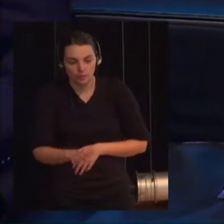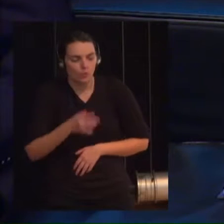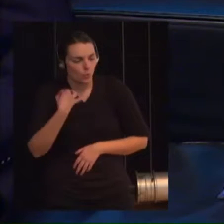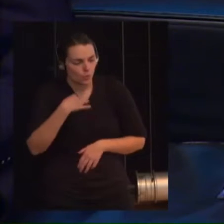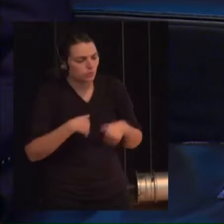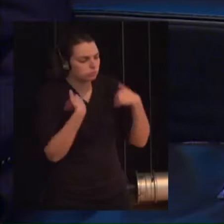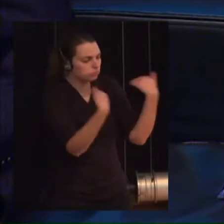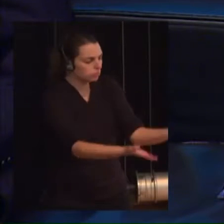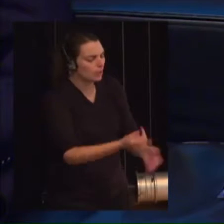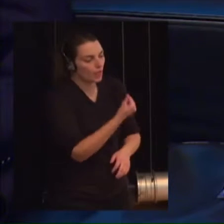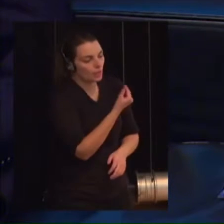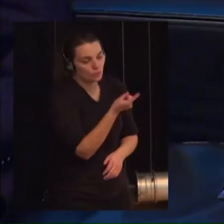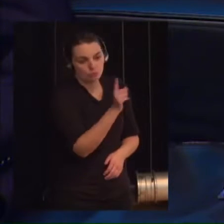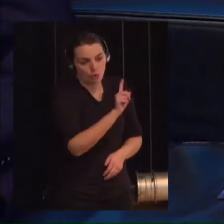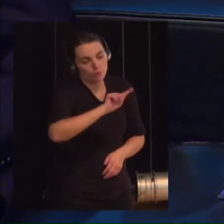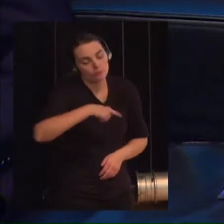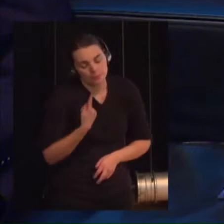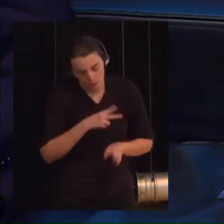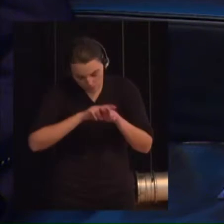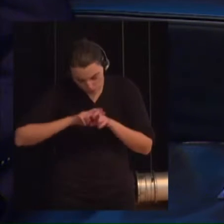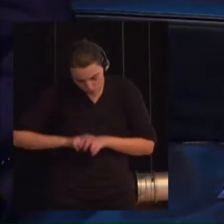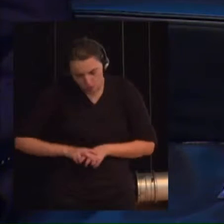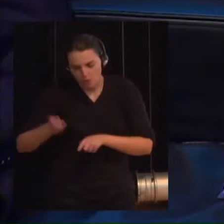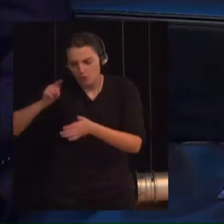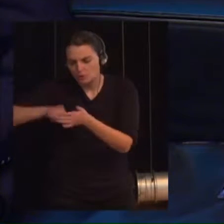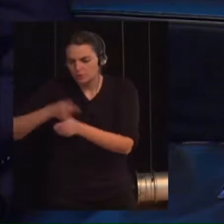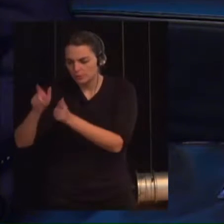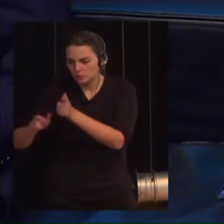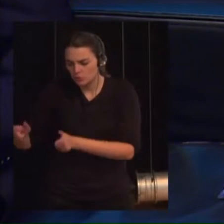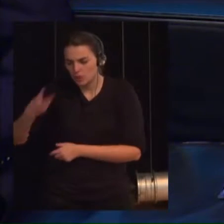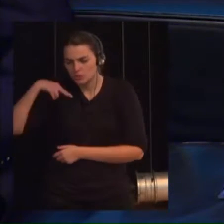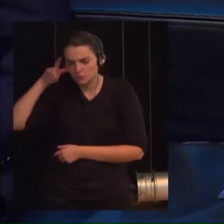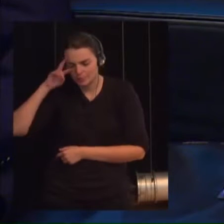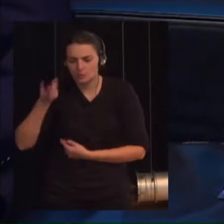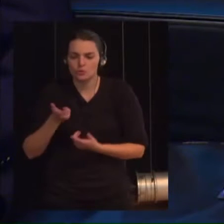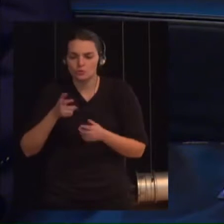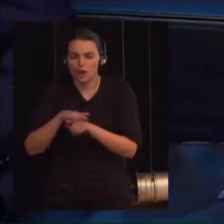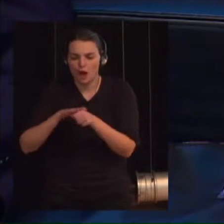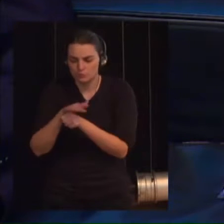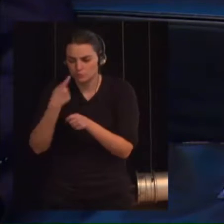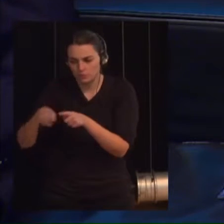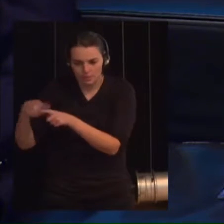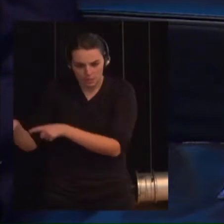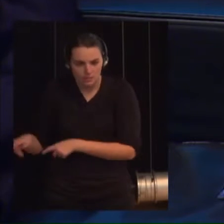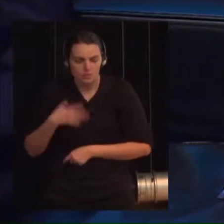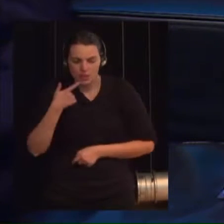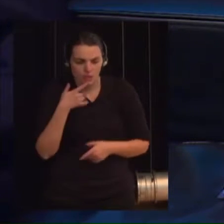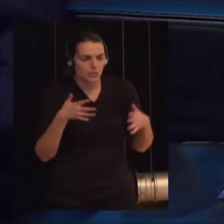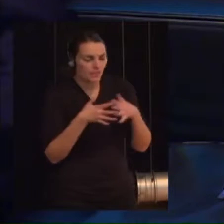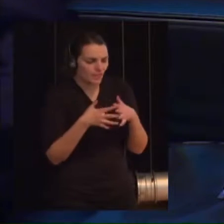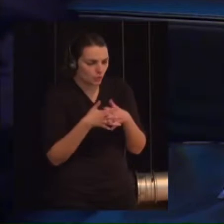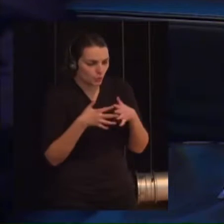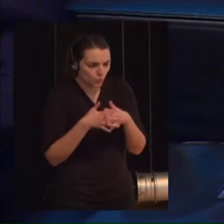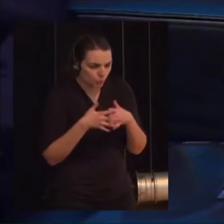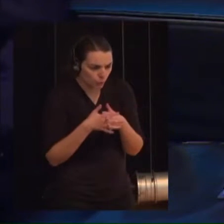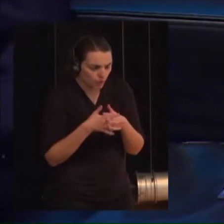it's about having experts in their fields, and those are pretty critical, you know, infrastructure that foundations can offer